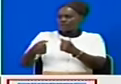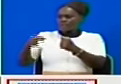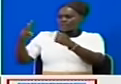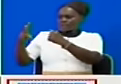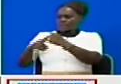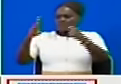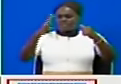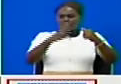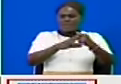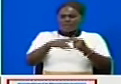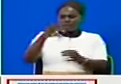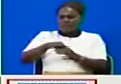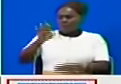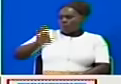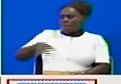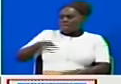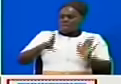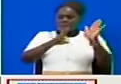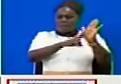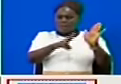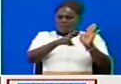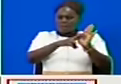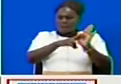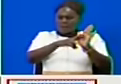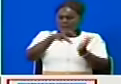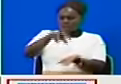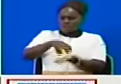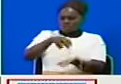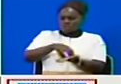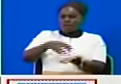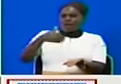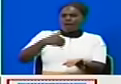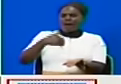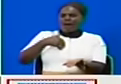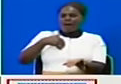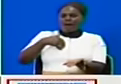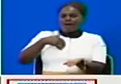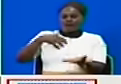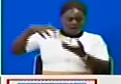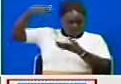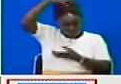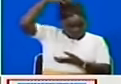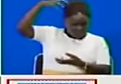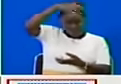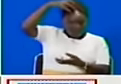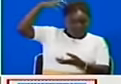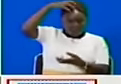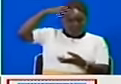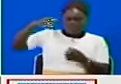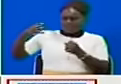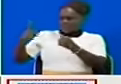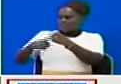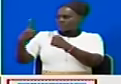9,079 votes. In the women representative position, whereby we have Rachel Shebish with